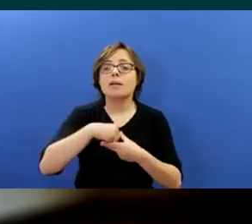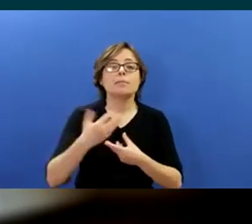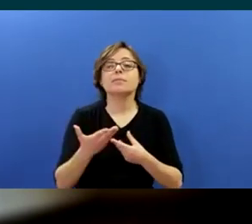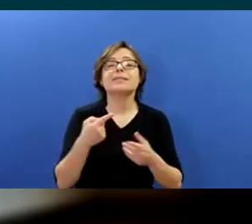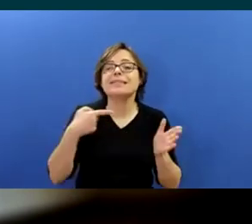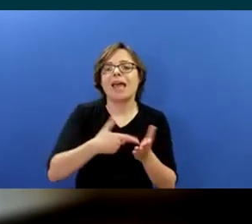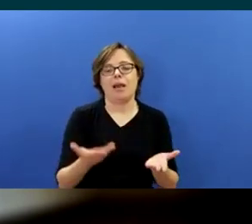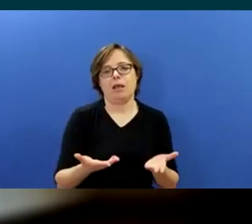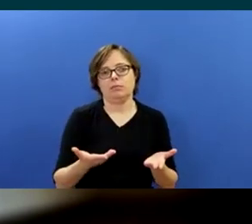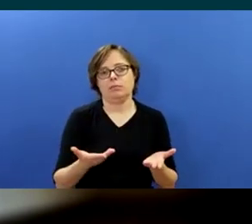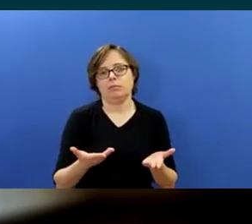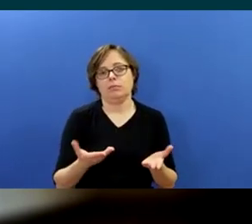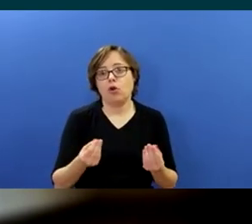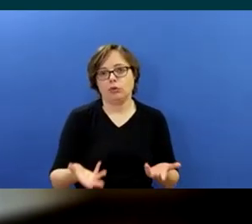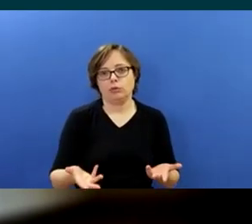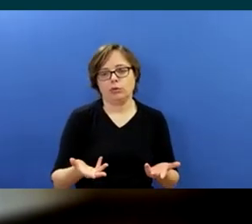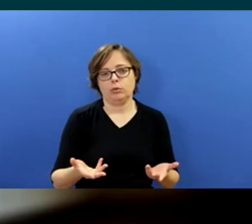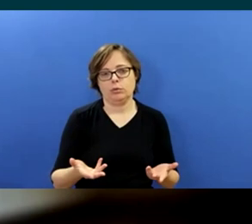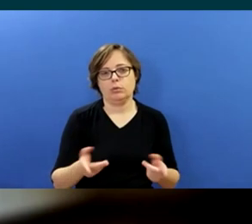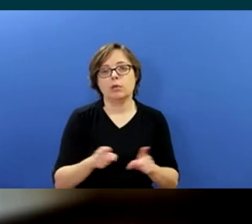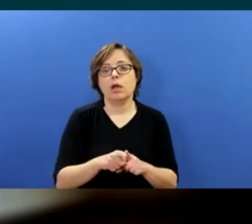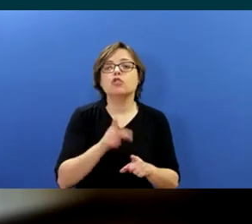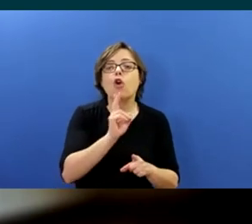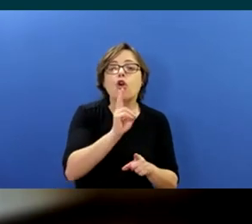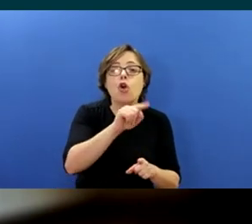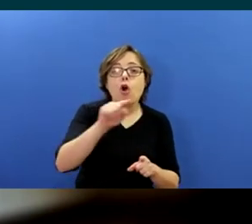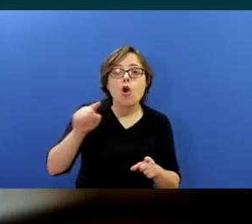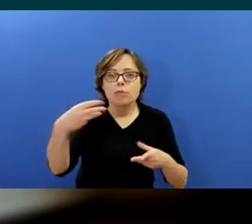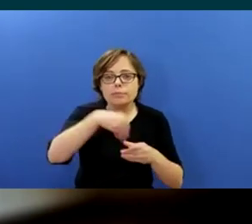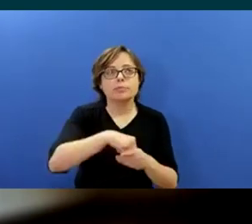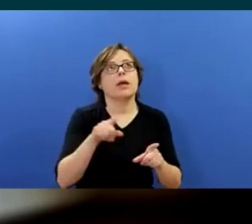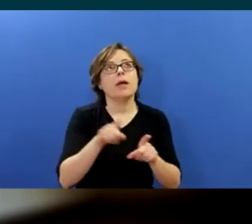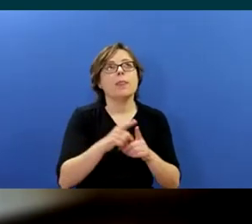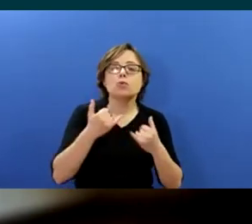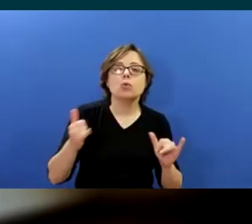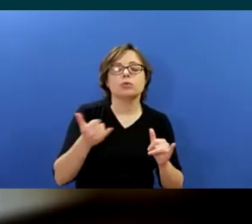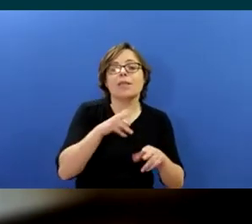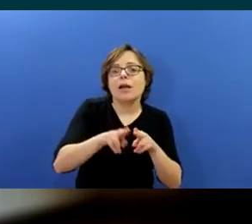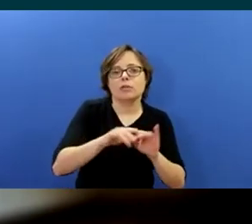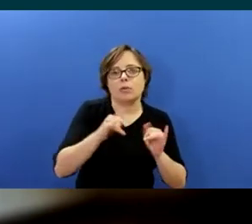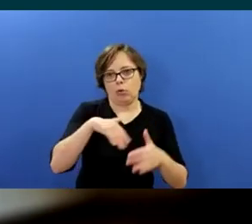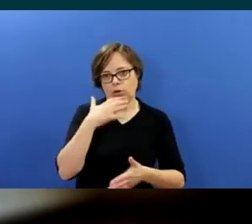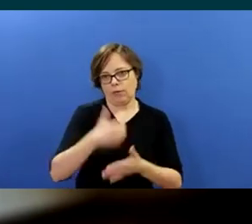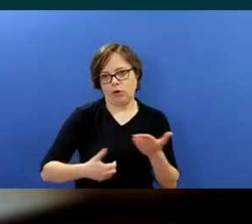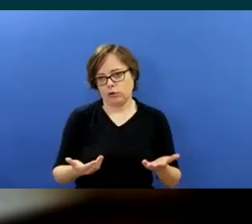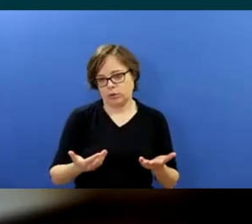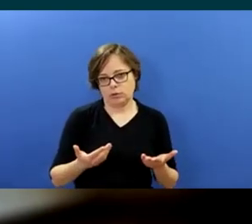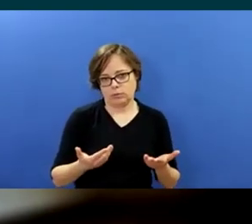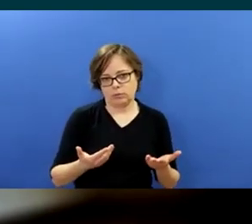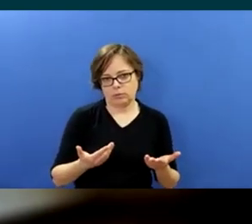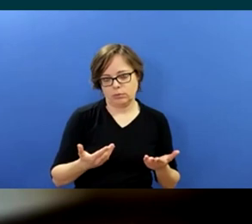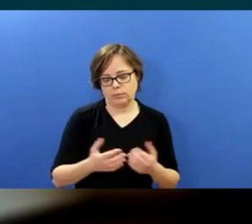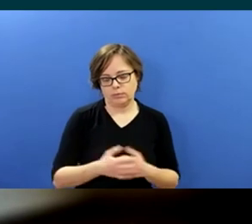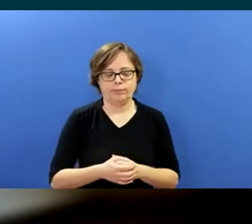and what are the means that we put into this type of approach. So this helped us, for example,